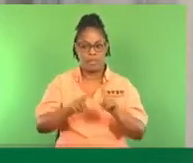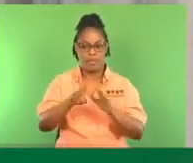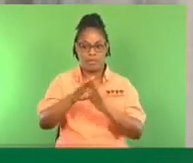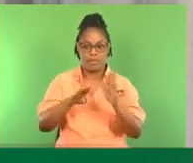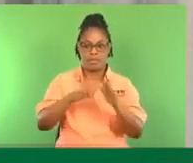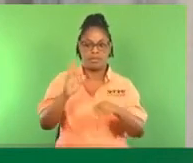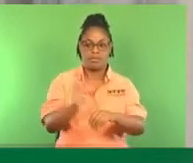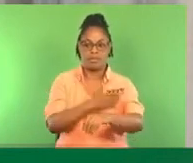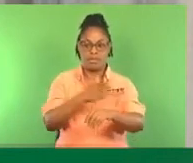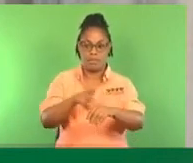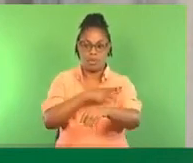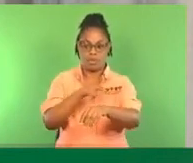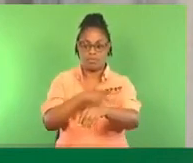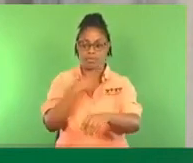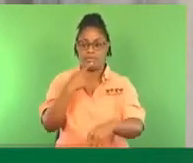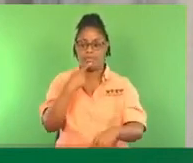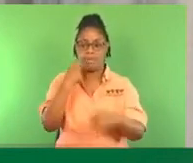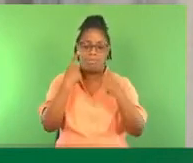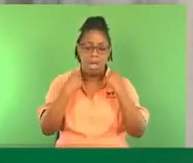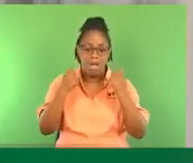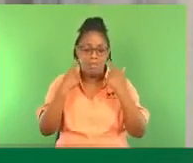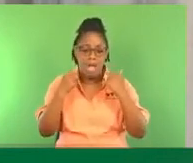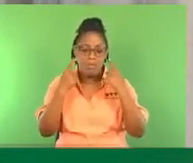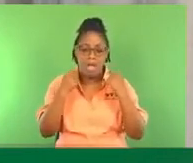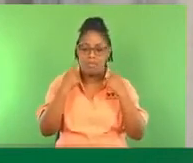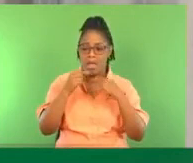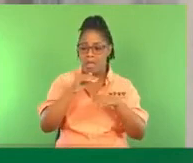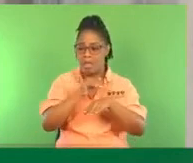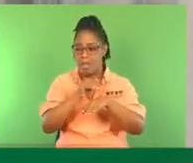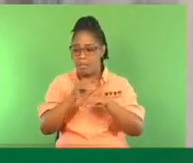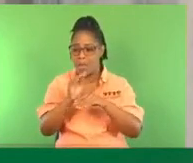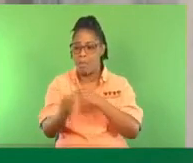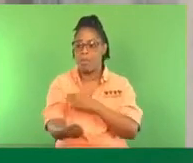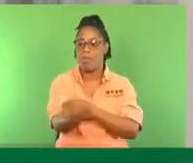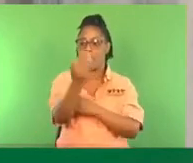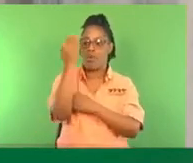night, but joy cometh in the morning.